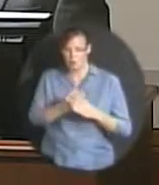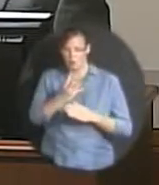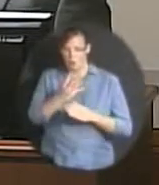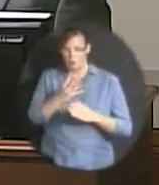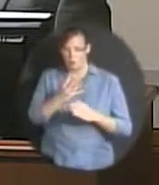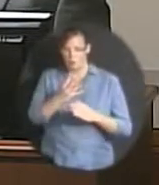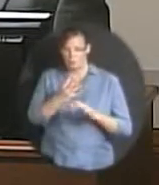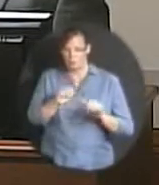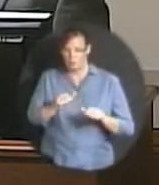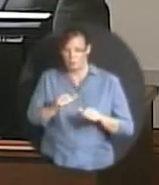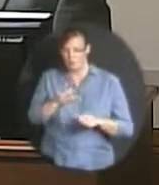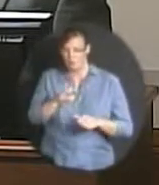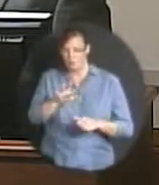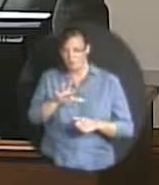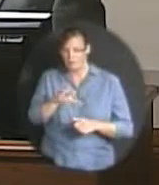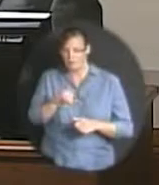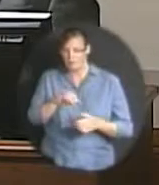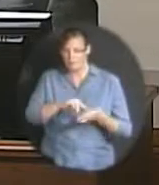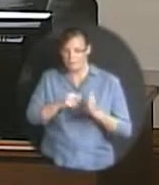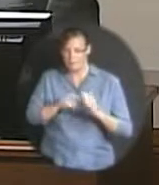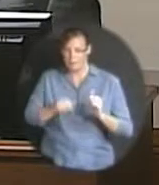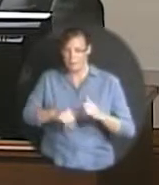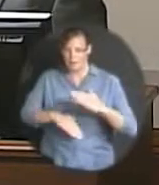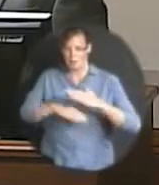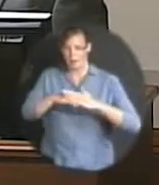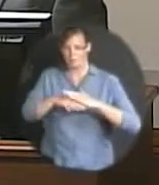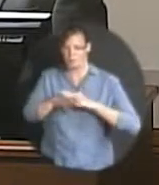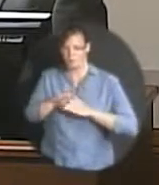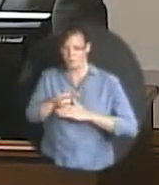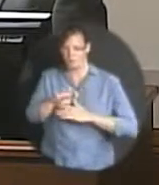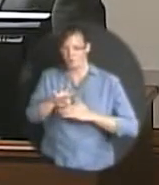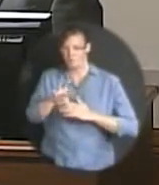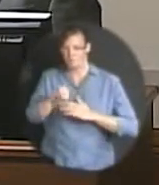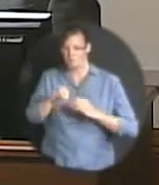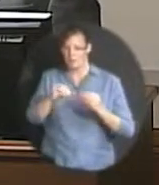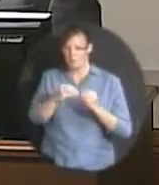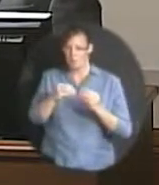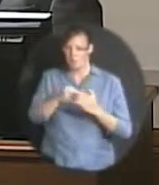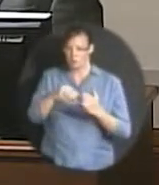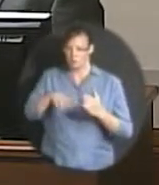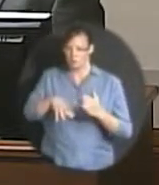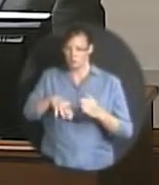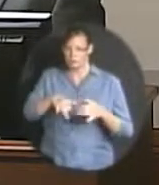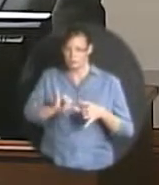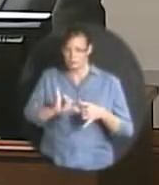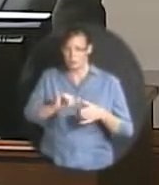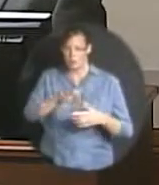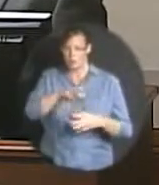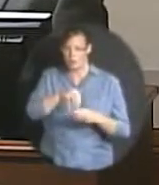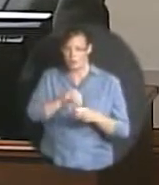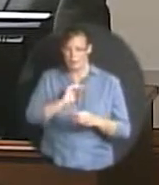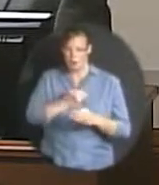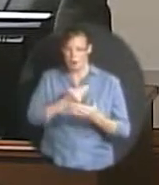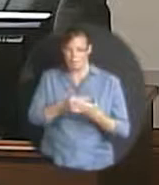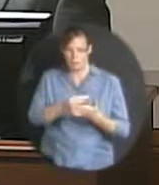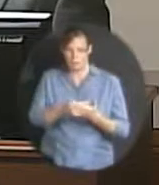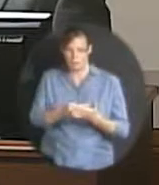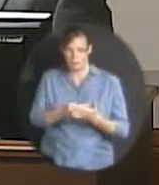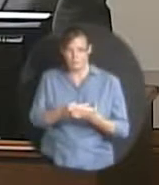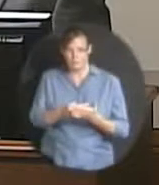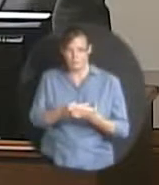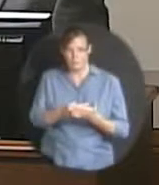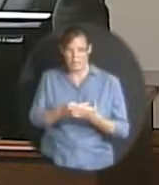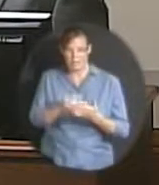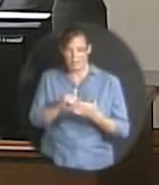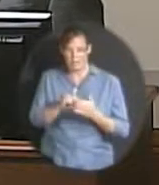of 450, meaning that if we can go up to 450 more students and still be within our published budget. That's